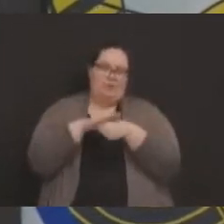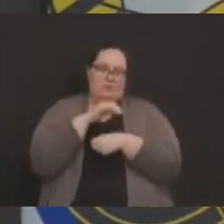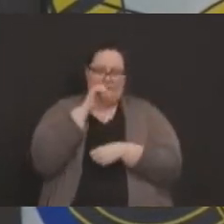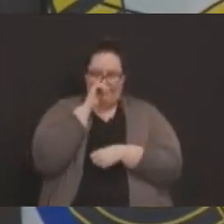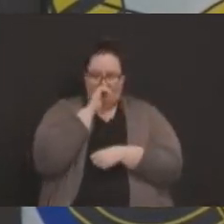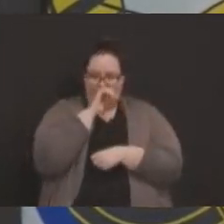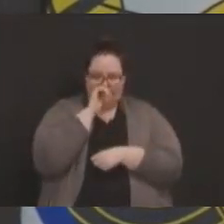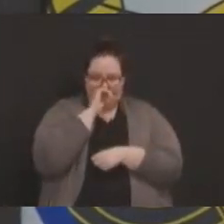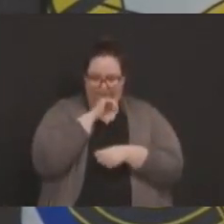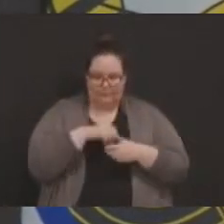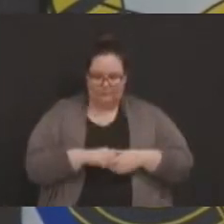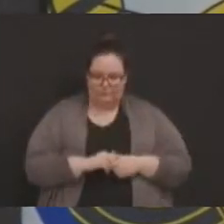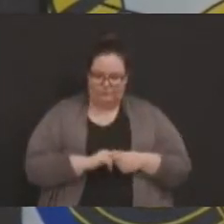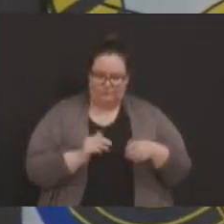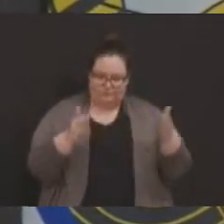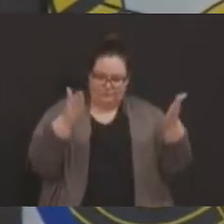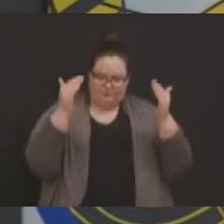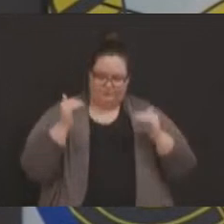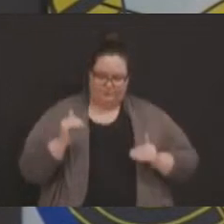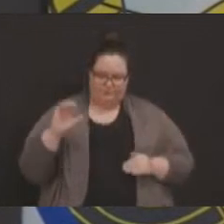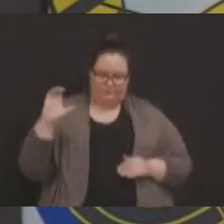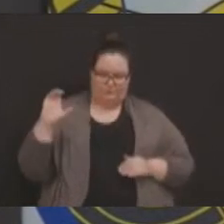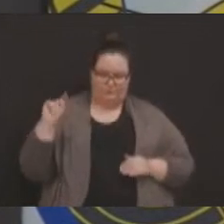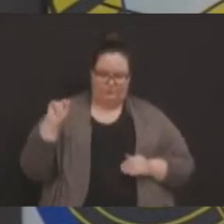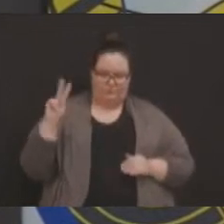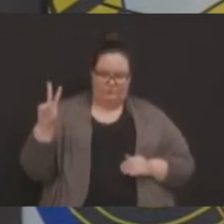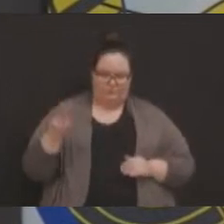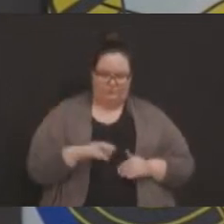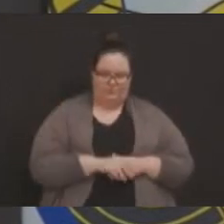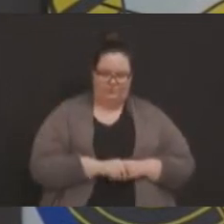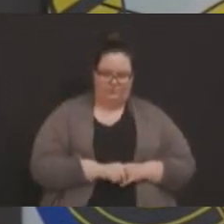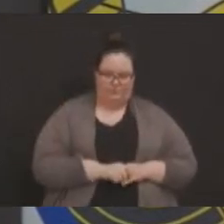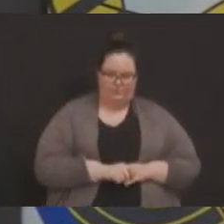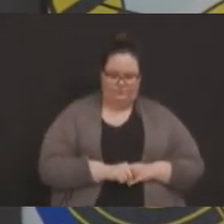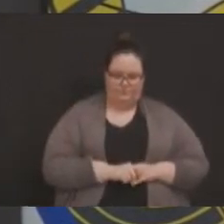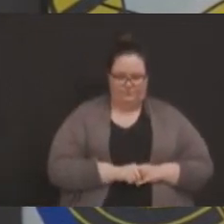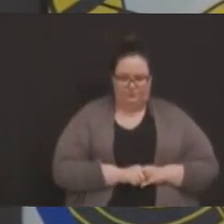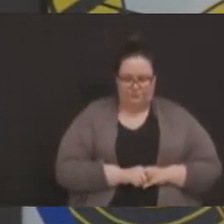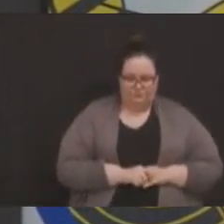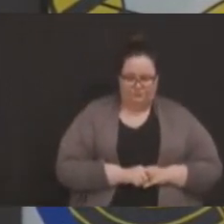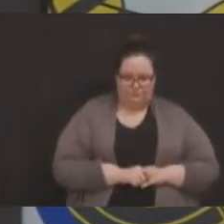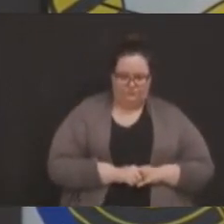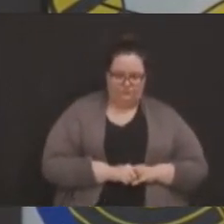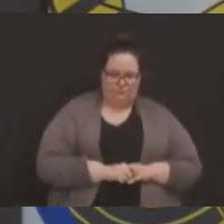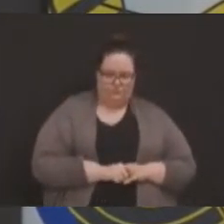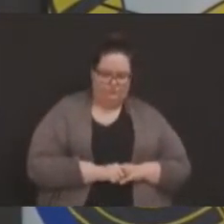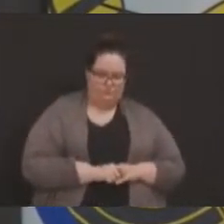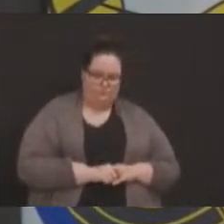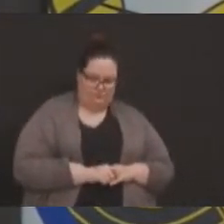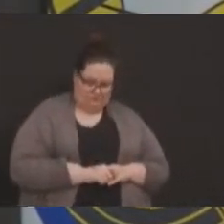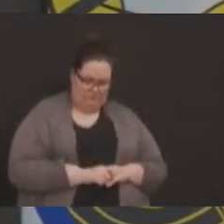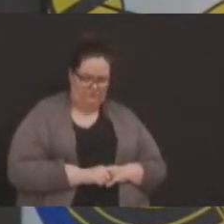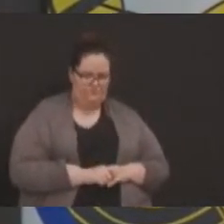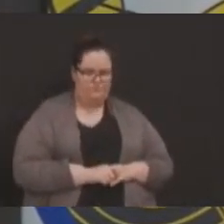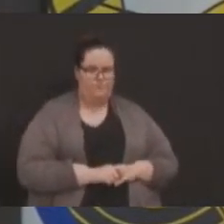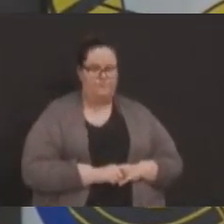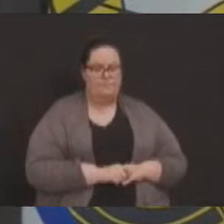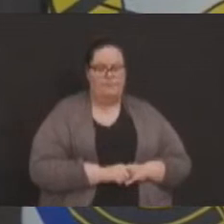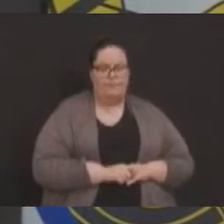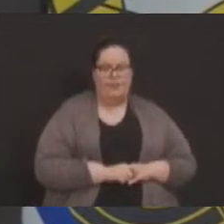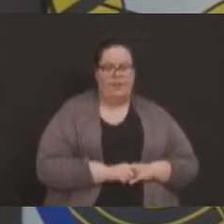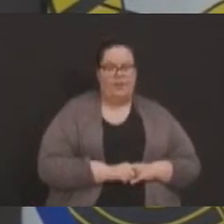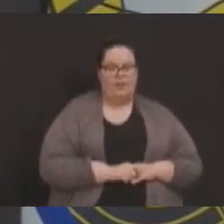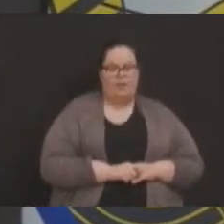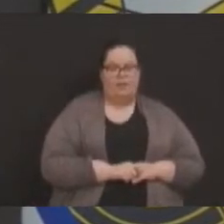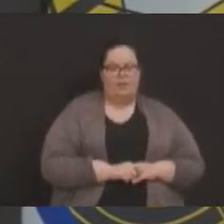Hi, we're hearing concerns across the country about vaccines, about Pfizer not having any vaccines coming to Canada this